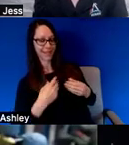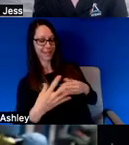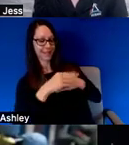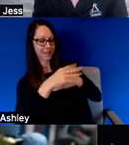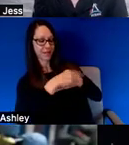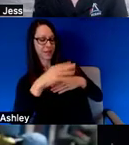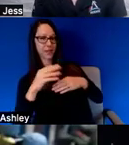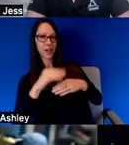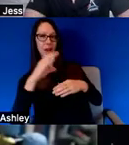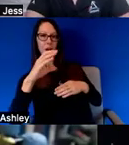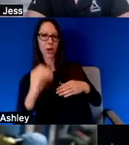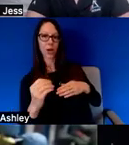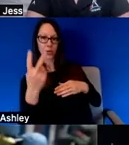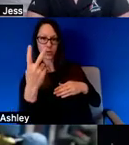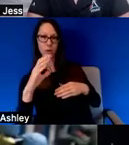bit easier.